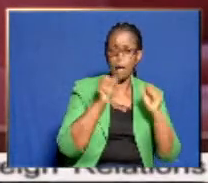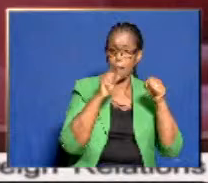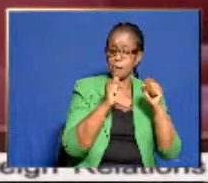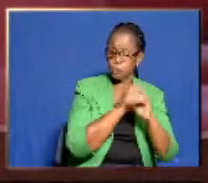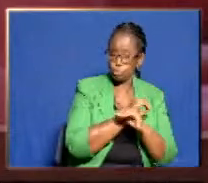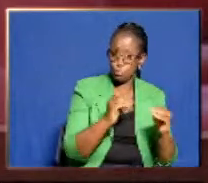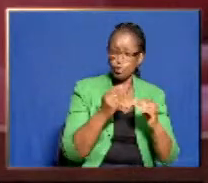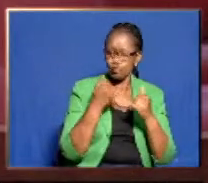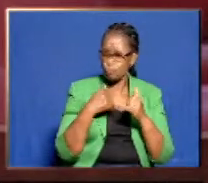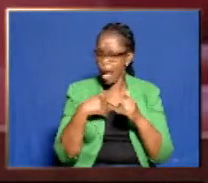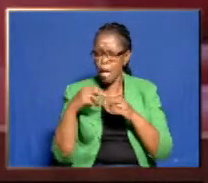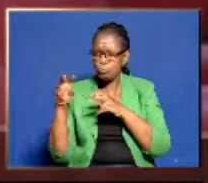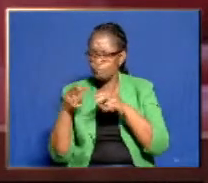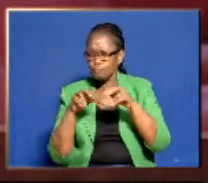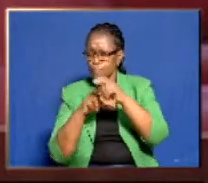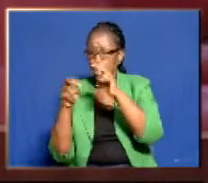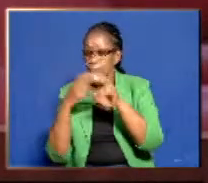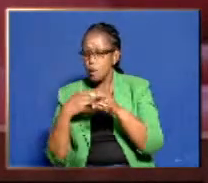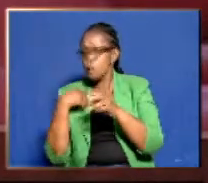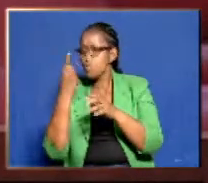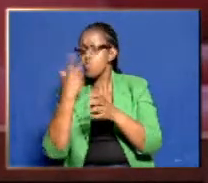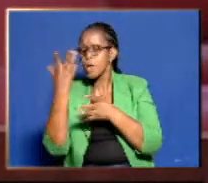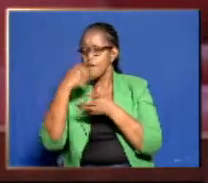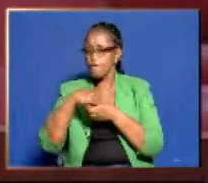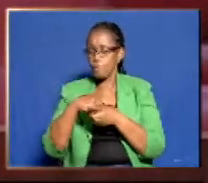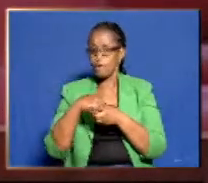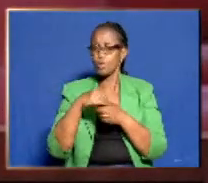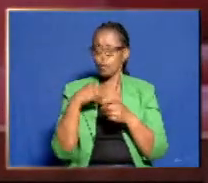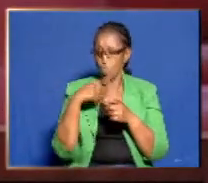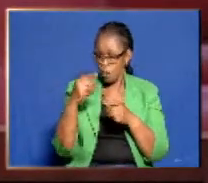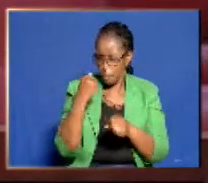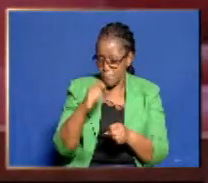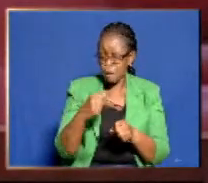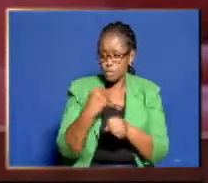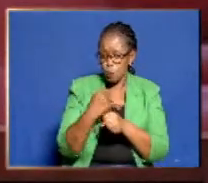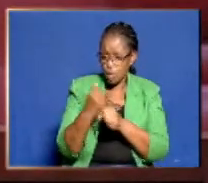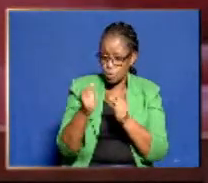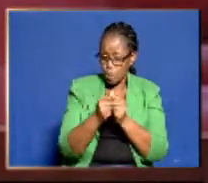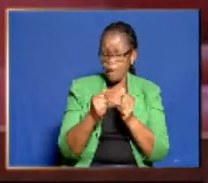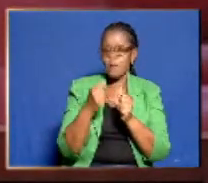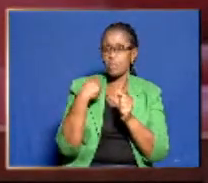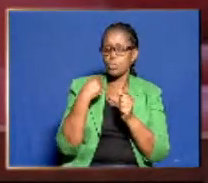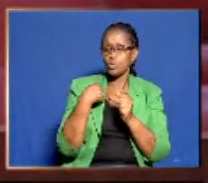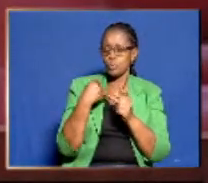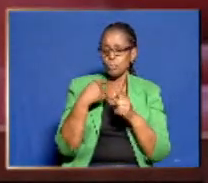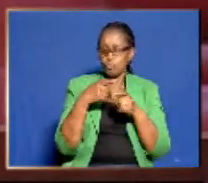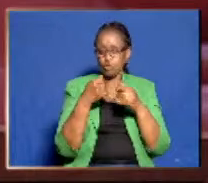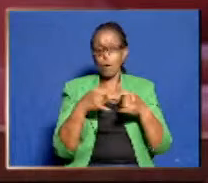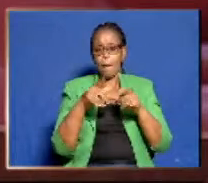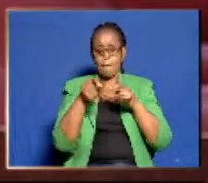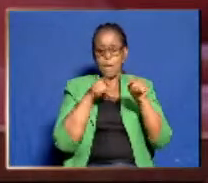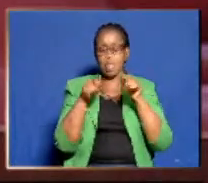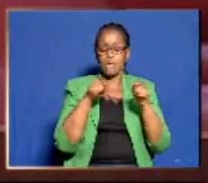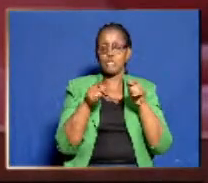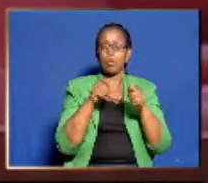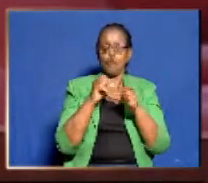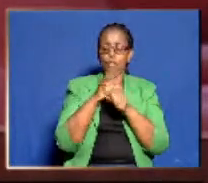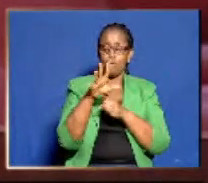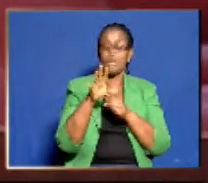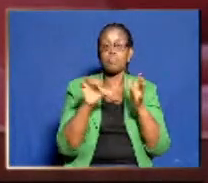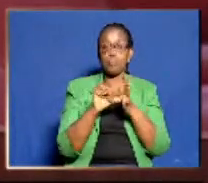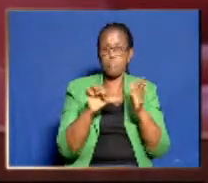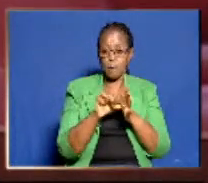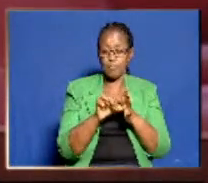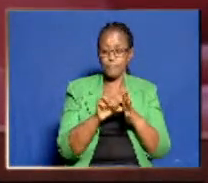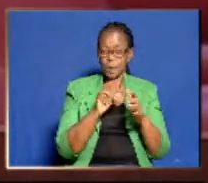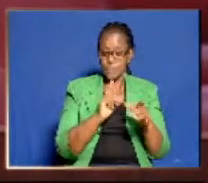people involved or concerned so that we can bring order into the country in terms of managing the COVID situation. And when we all